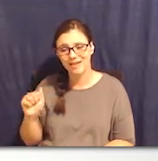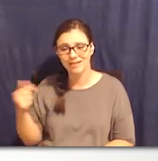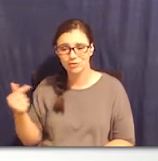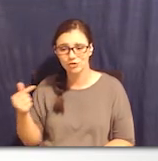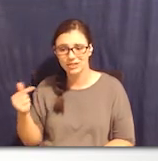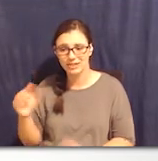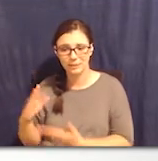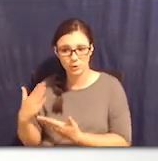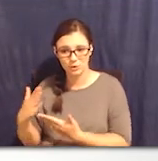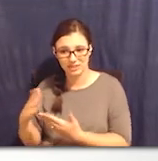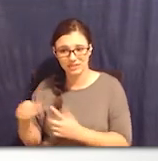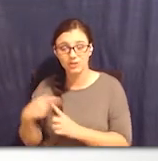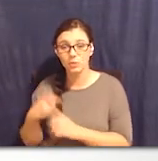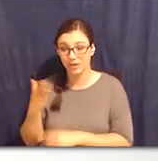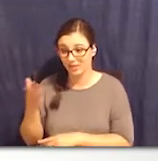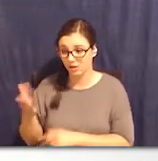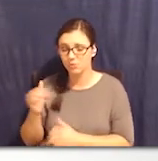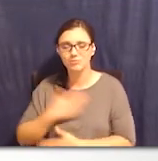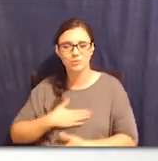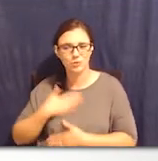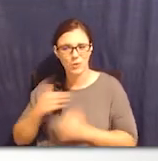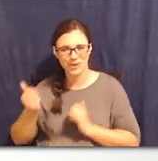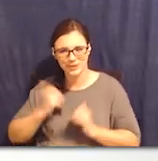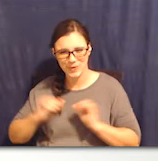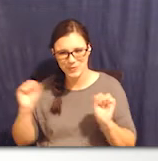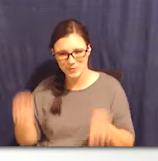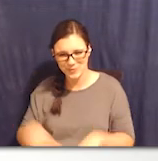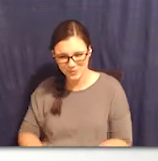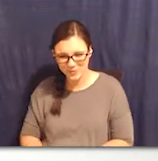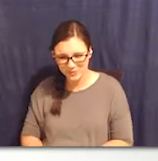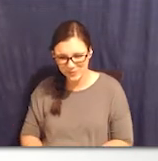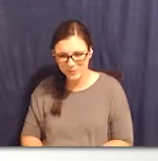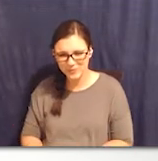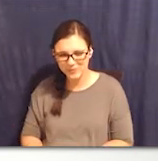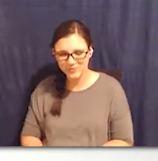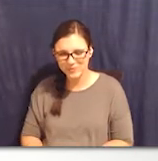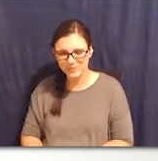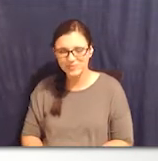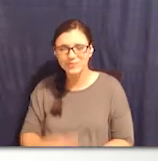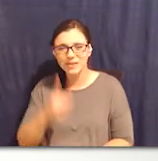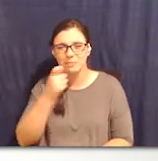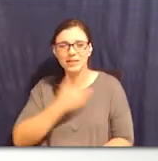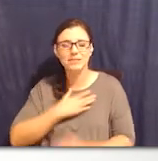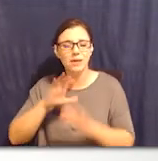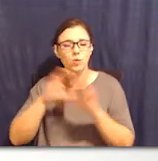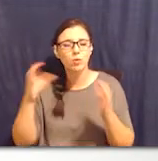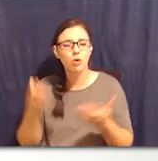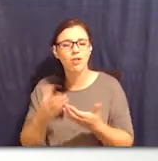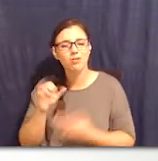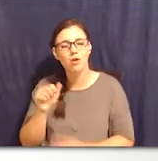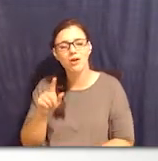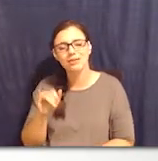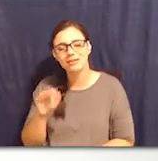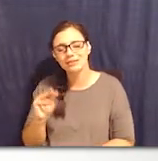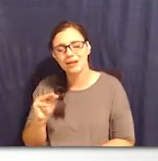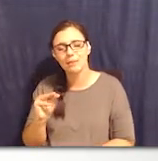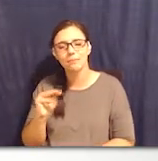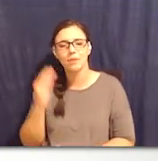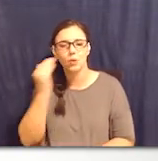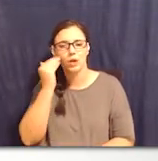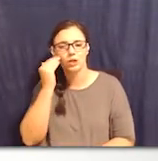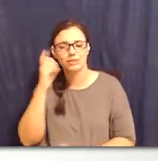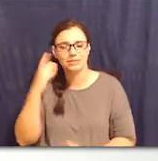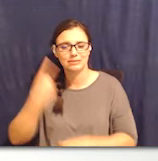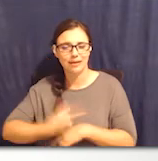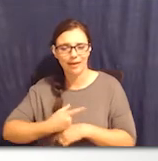channel, Larissa G Music, and once they're on, you can enjoy the shows. And since my World